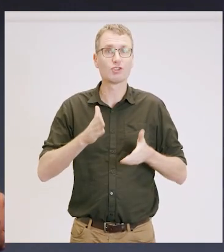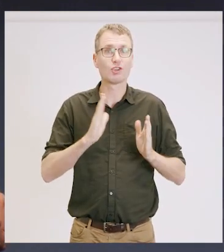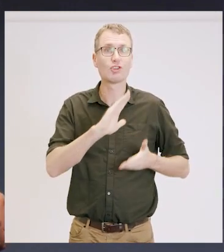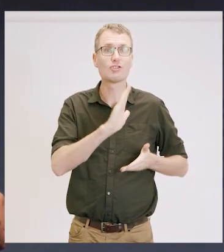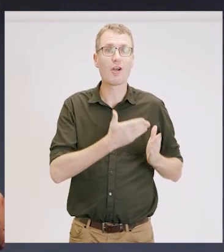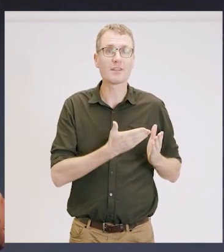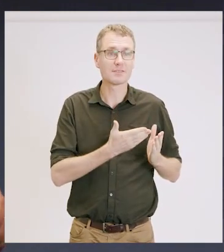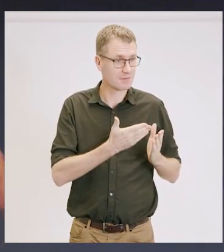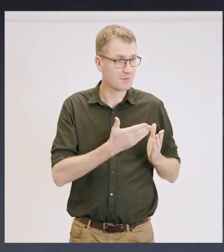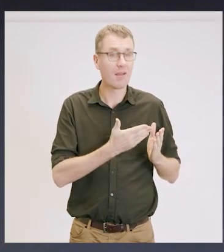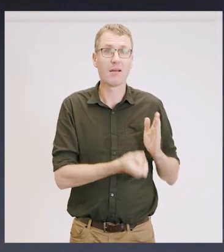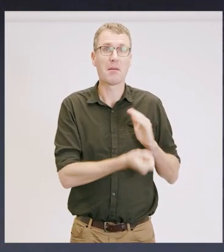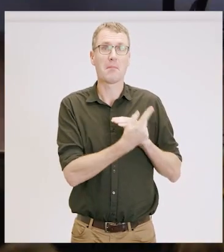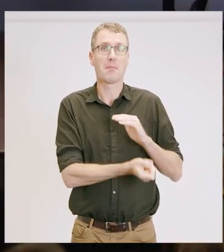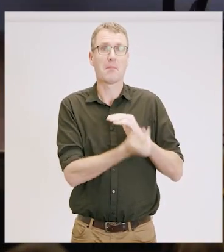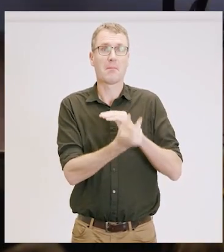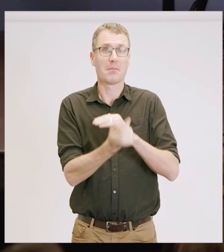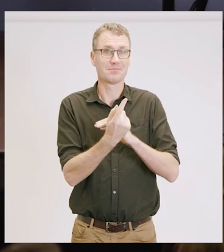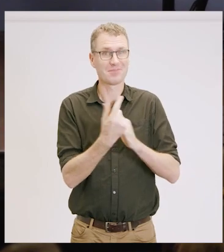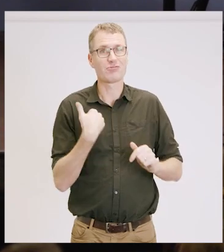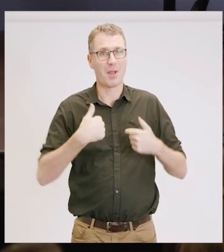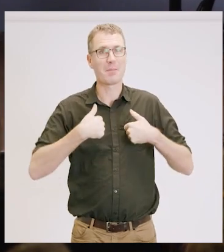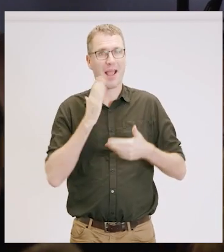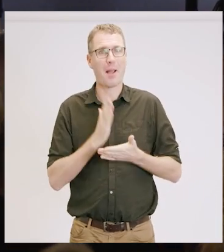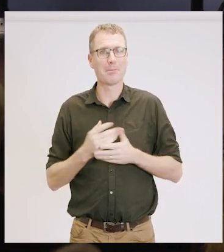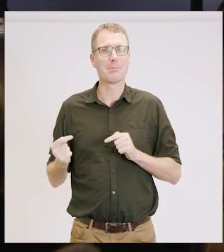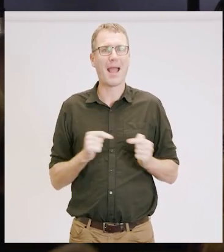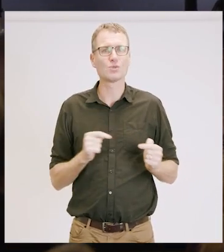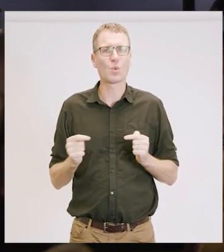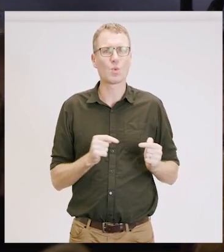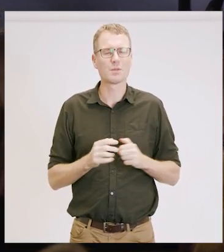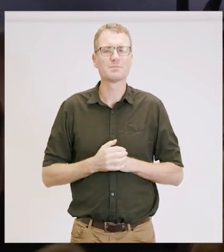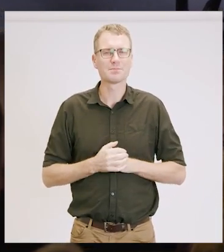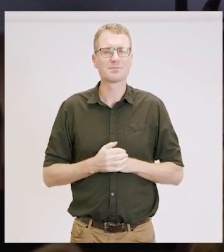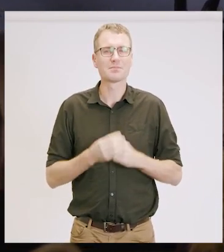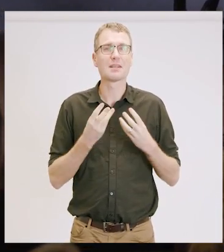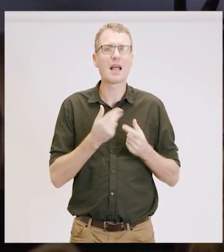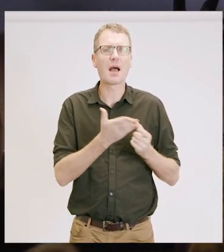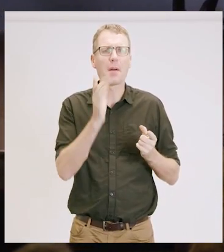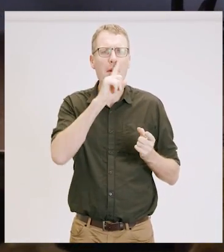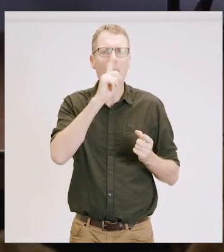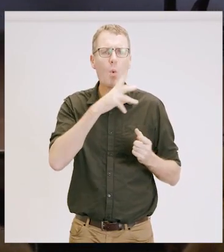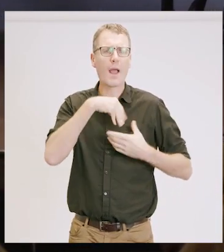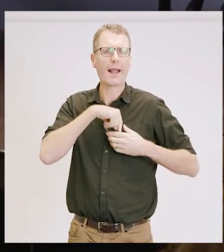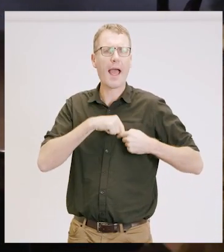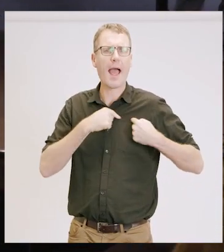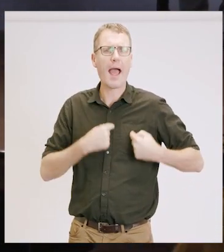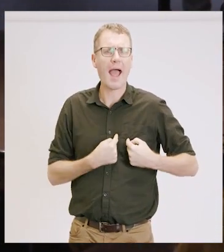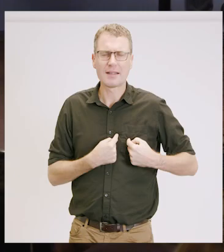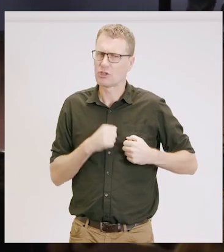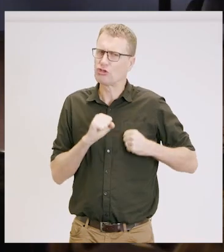on. And some people within their hearts have this tremendous struggle to get baptized.